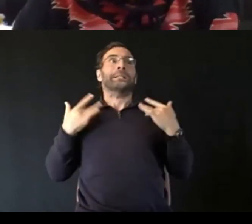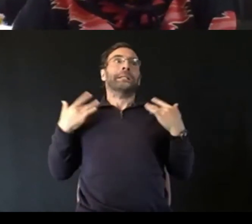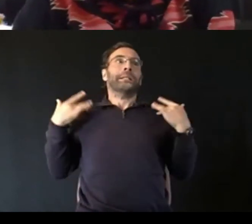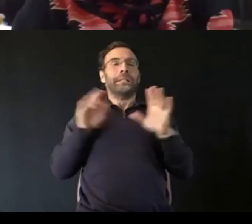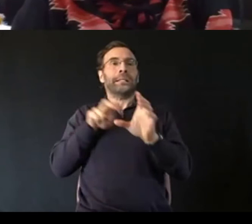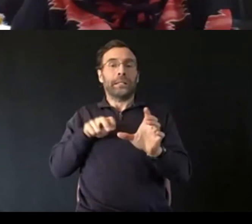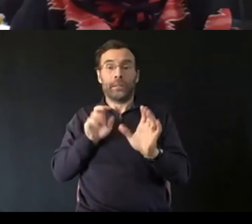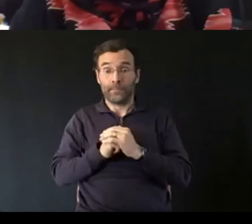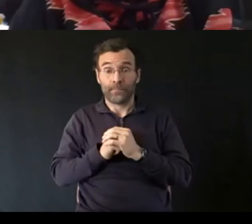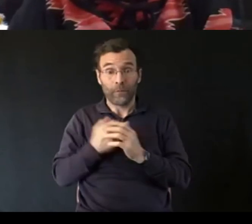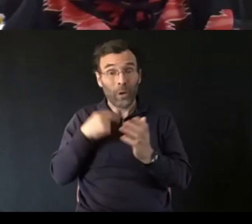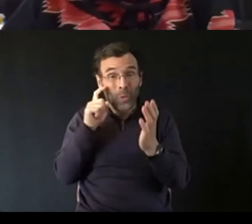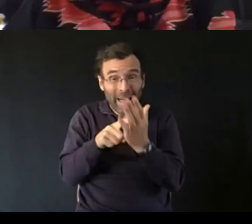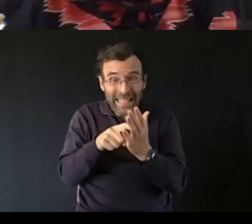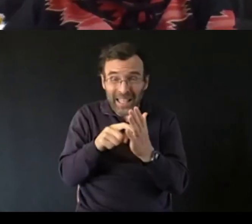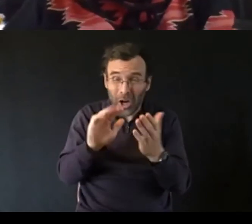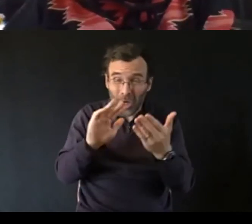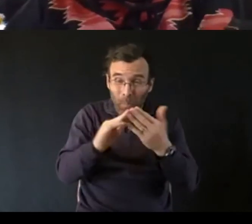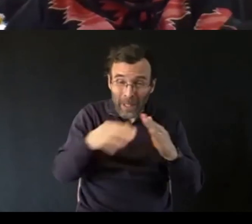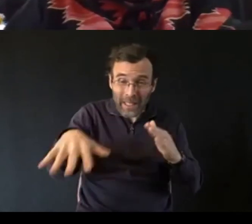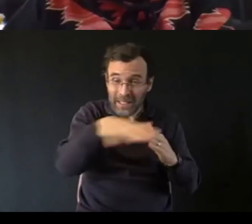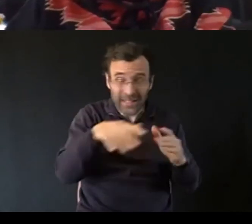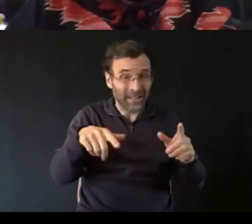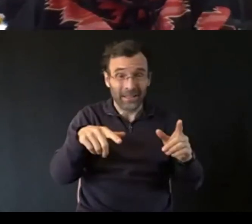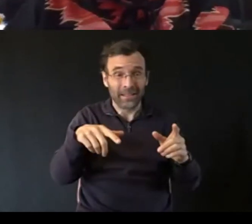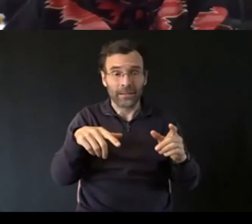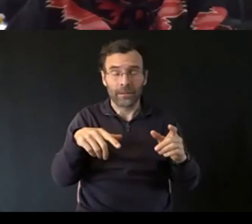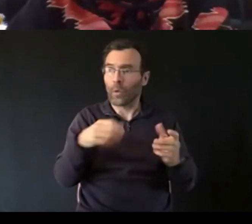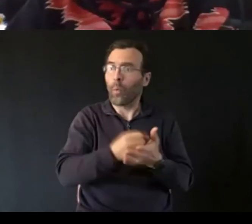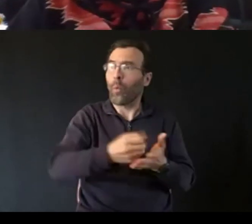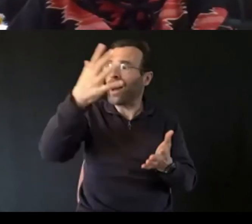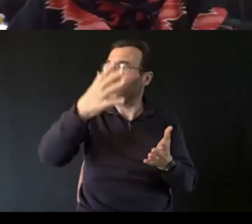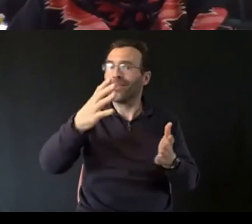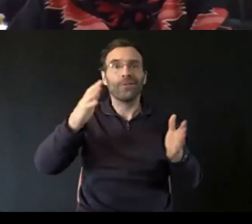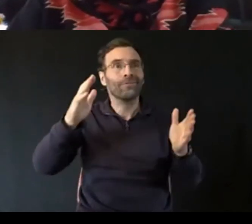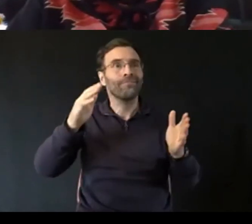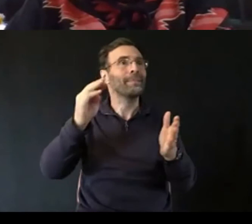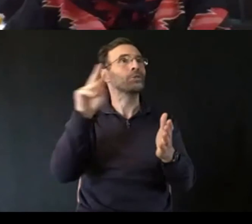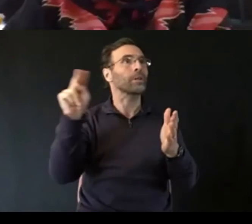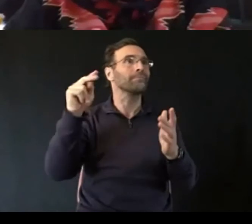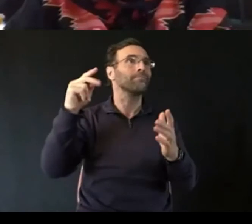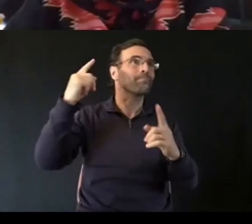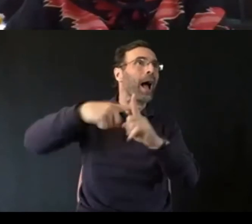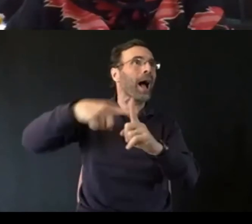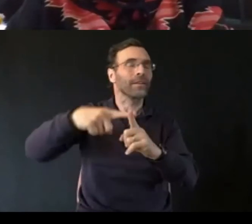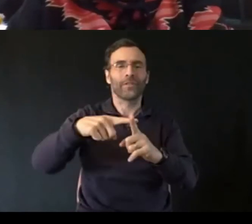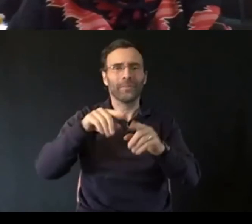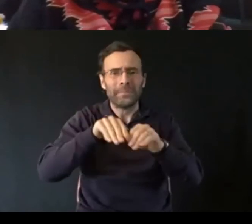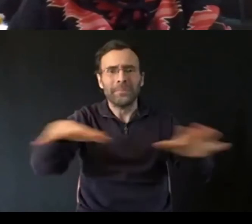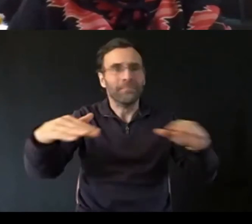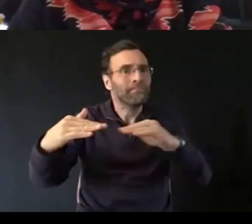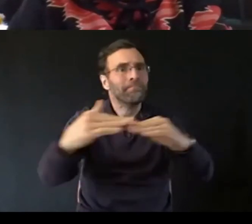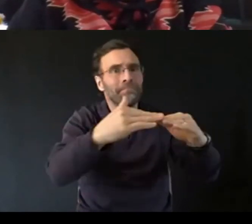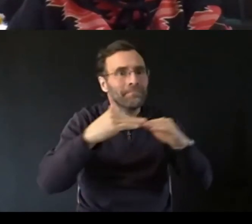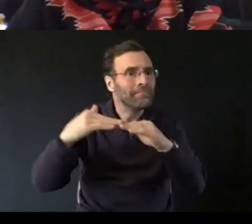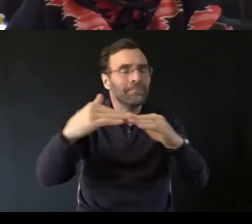eyes and recognize that our communities are not experiencing the wealth and greatness of Minnesota at equal rates